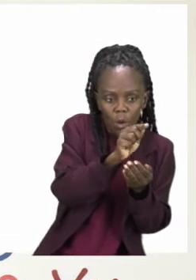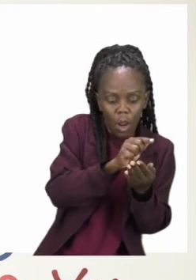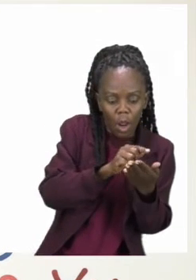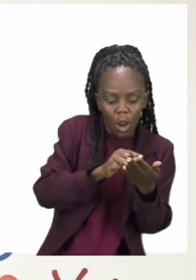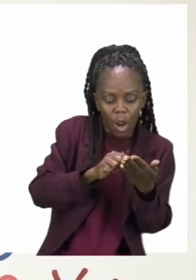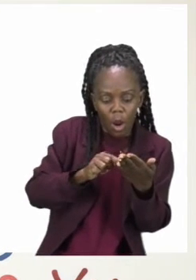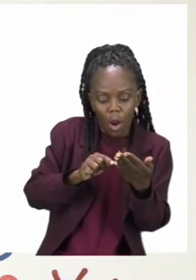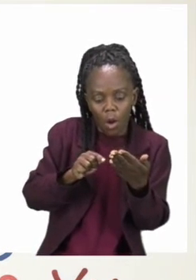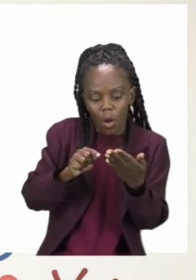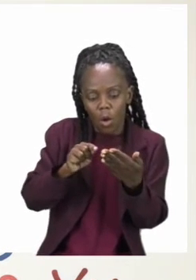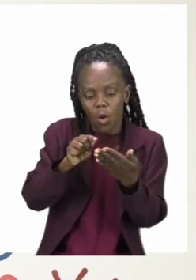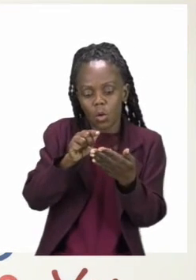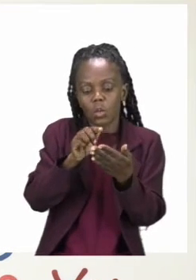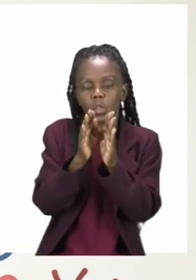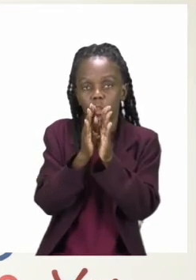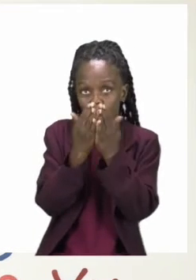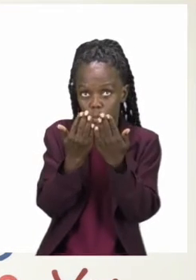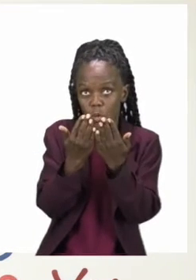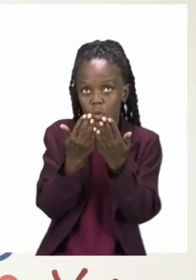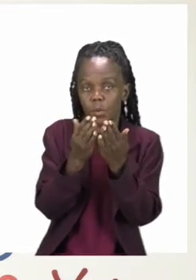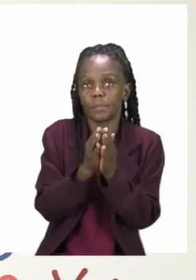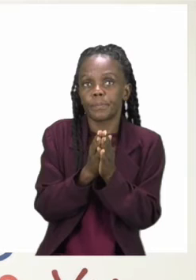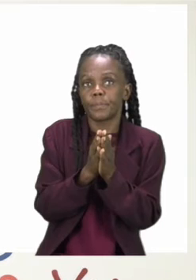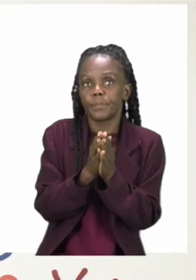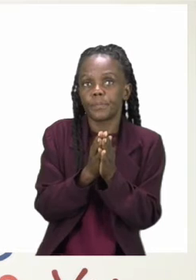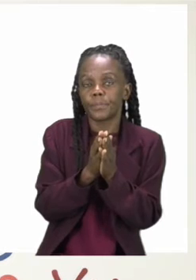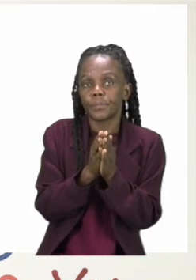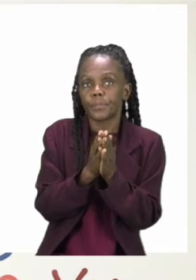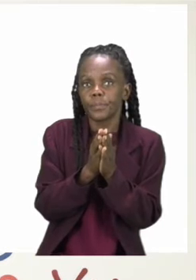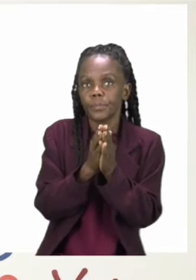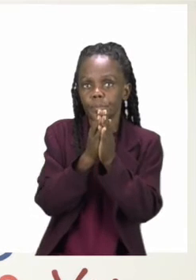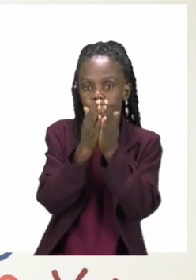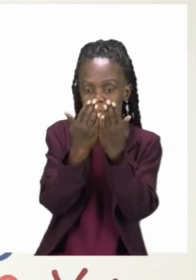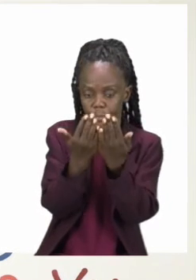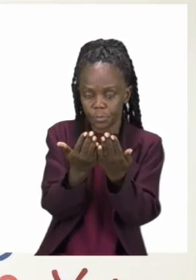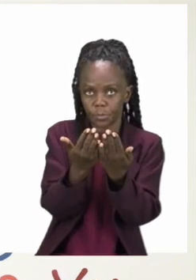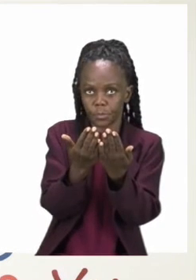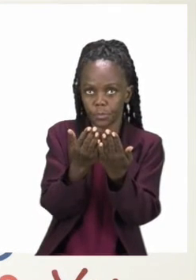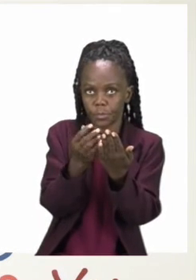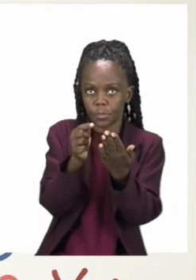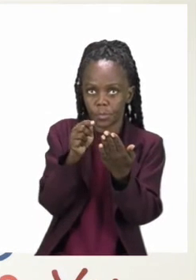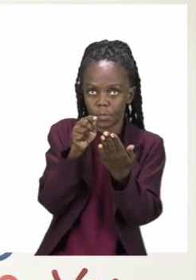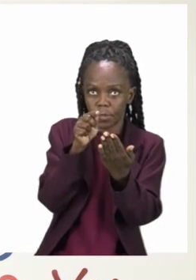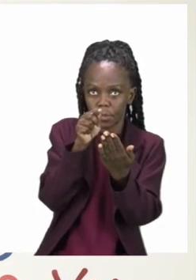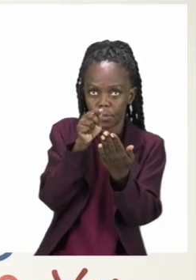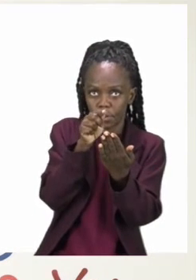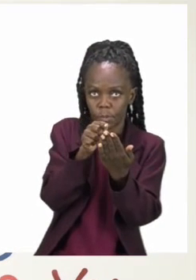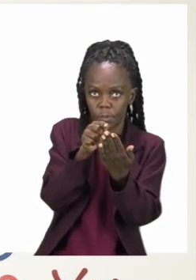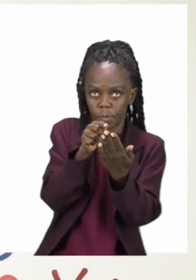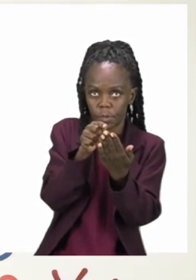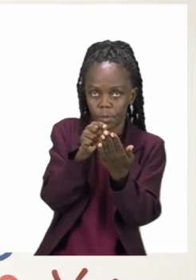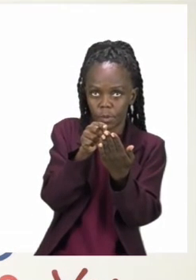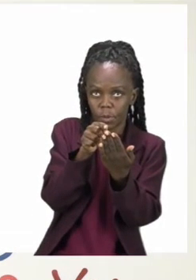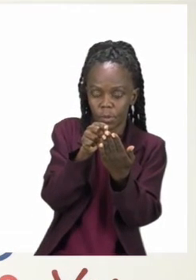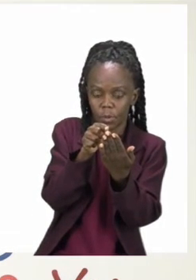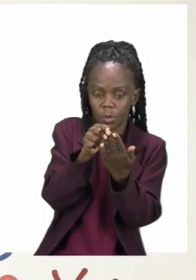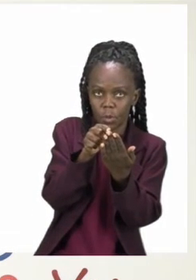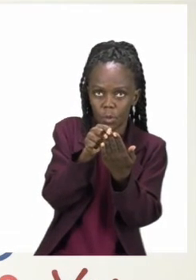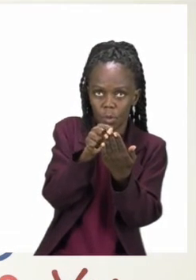round in your booklet. Let's try. I'm going to do it on the board. Are we ready? Let's